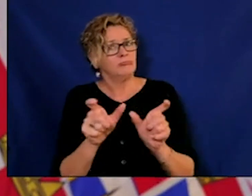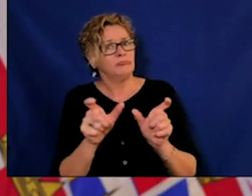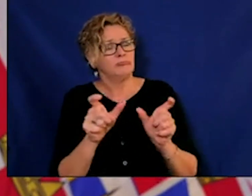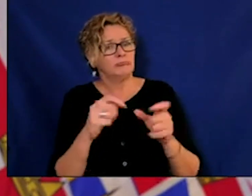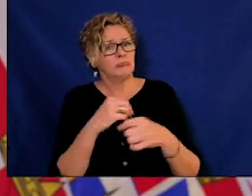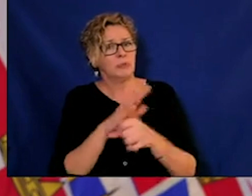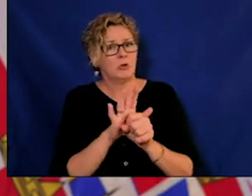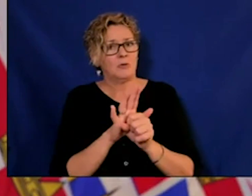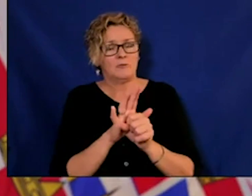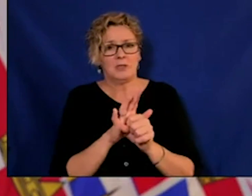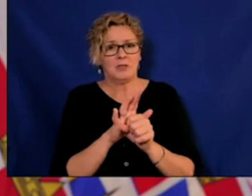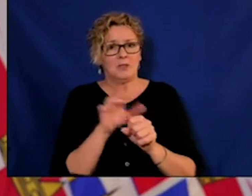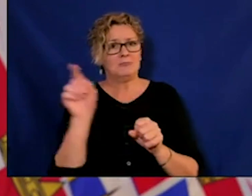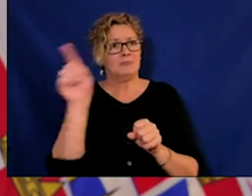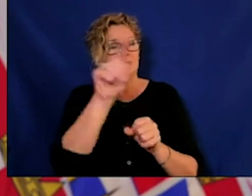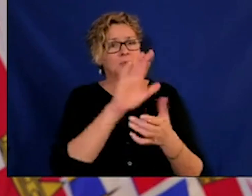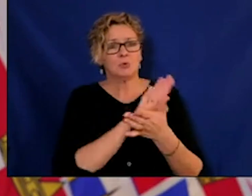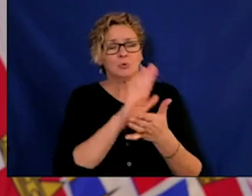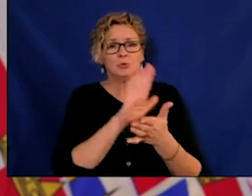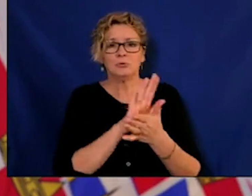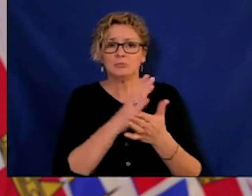Yes, just regarding